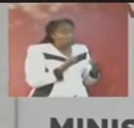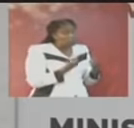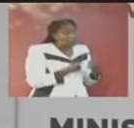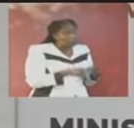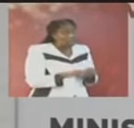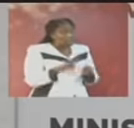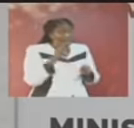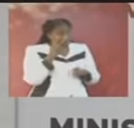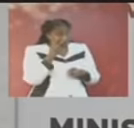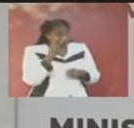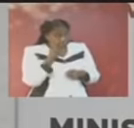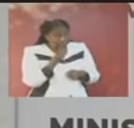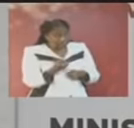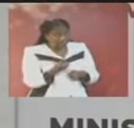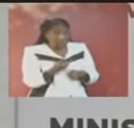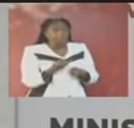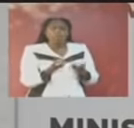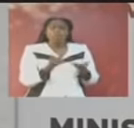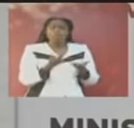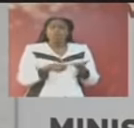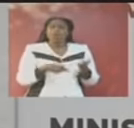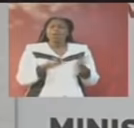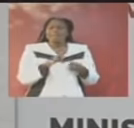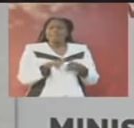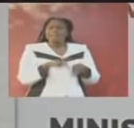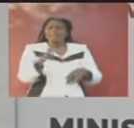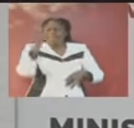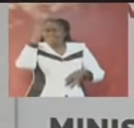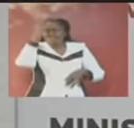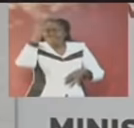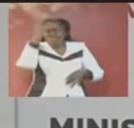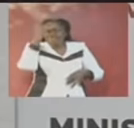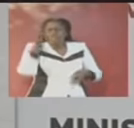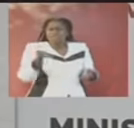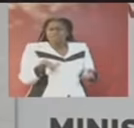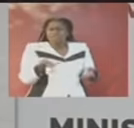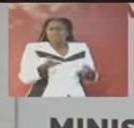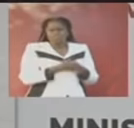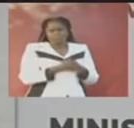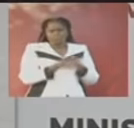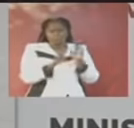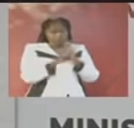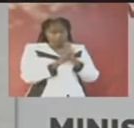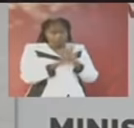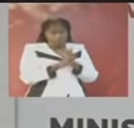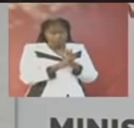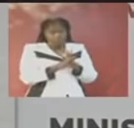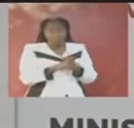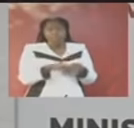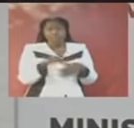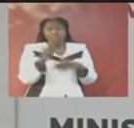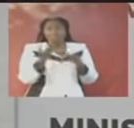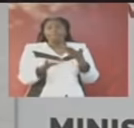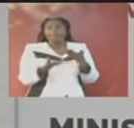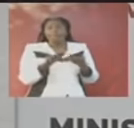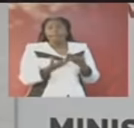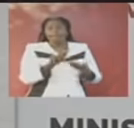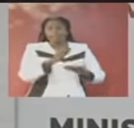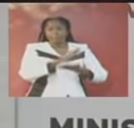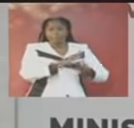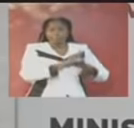illness showing up at the health facilities where, for example, people may not have been swabbed or may not